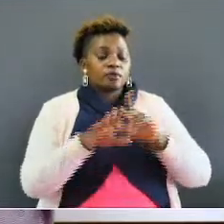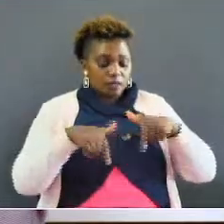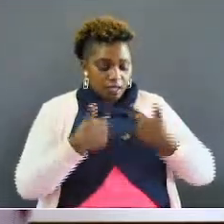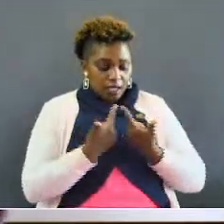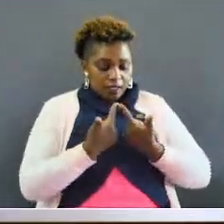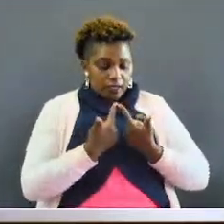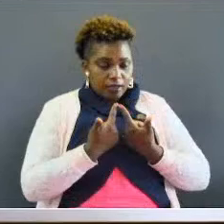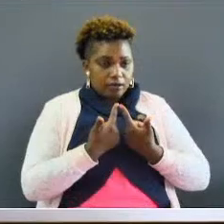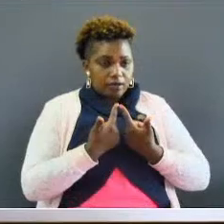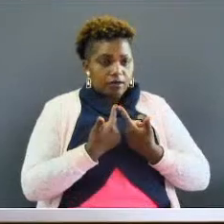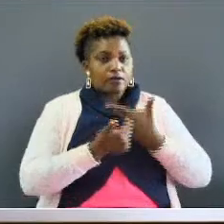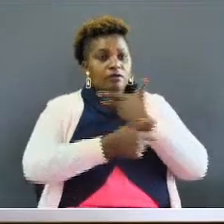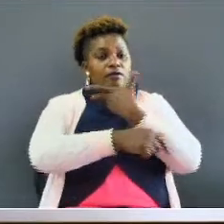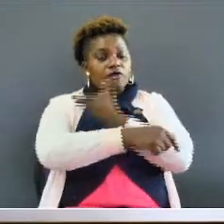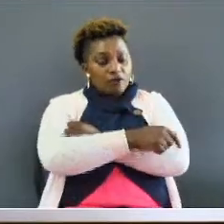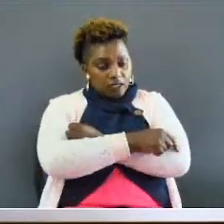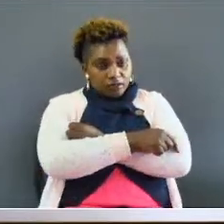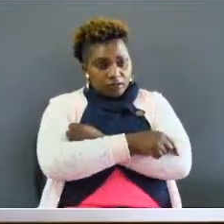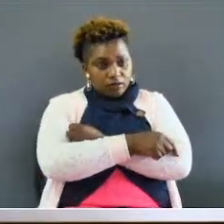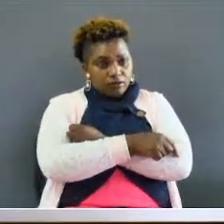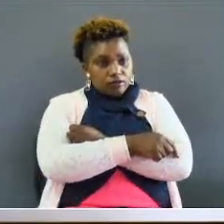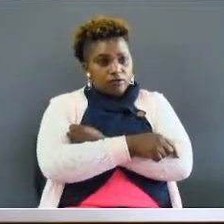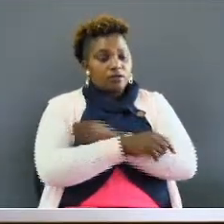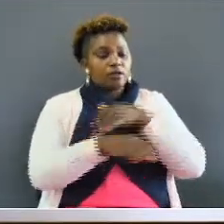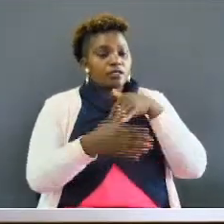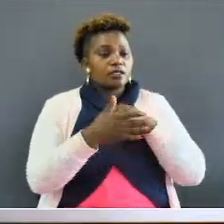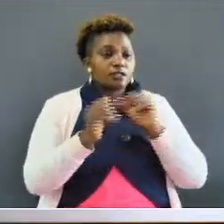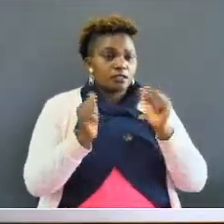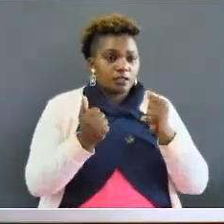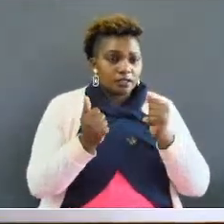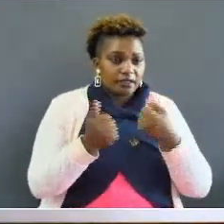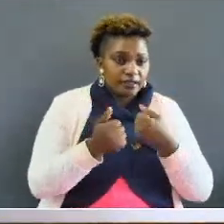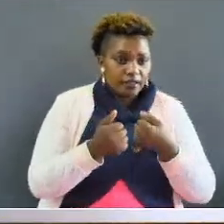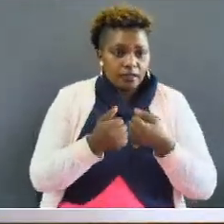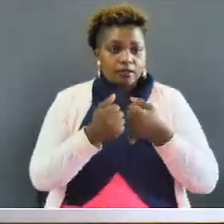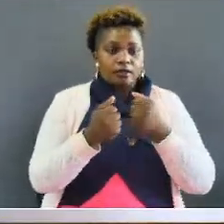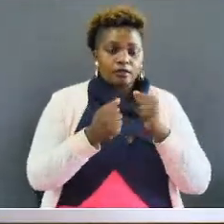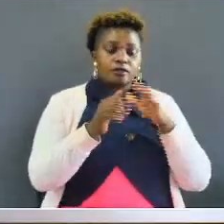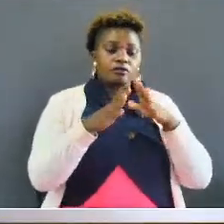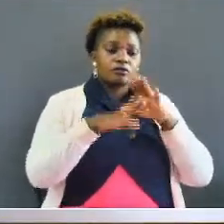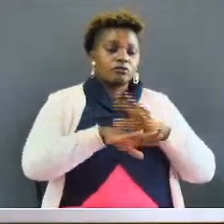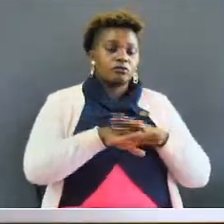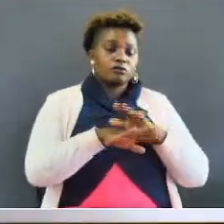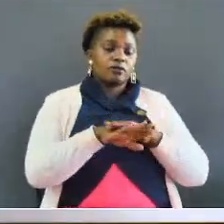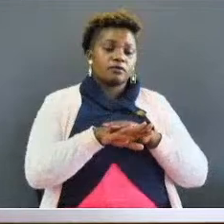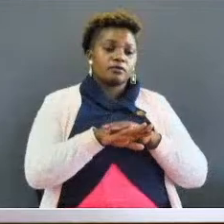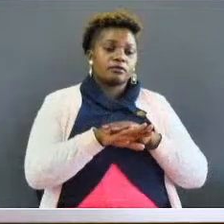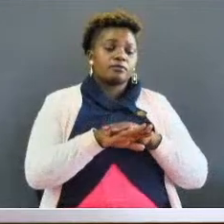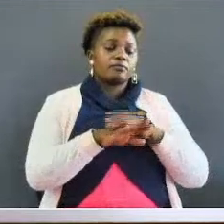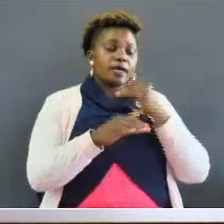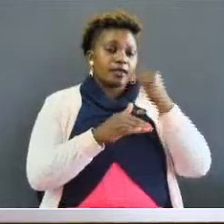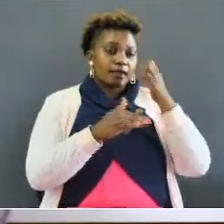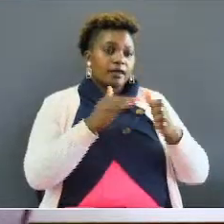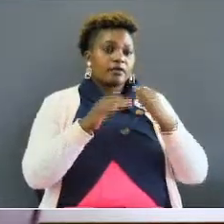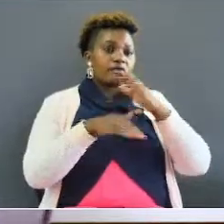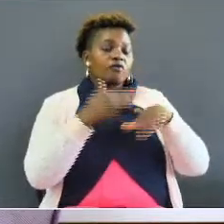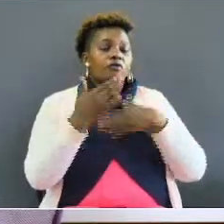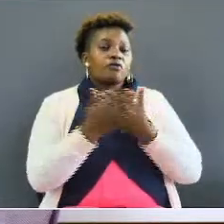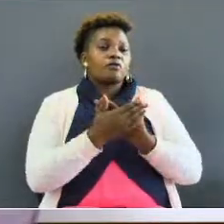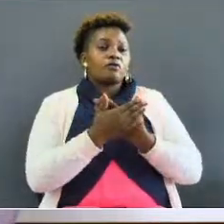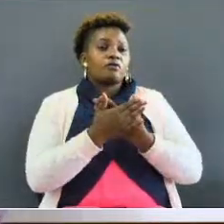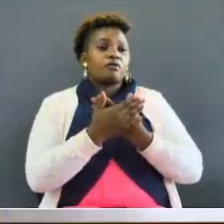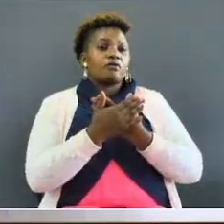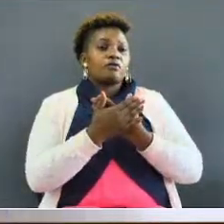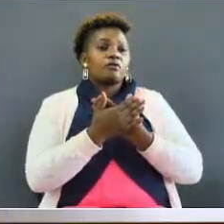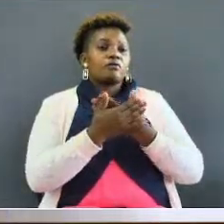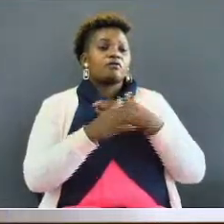yourself vaccinated. It is safe and it is good. But at the end of all that,